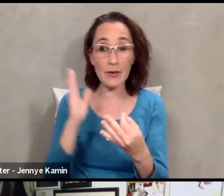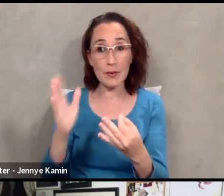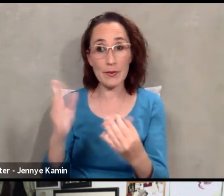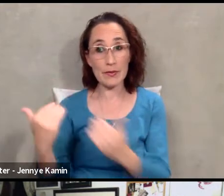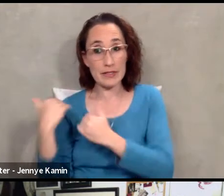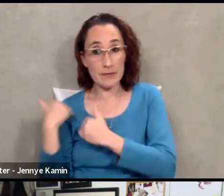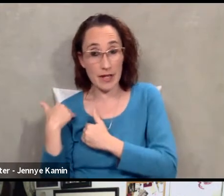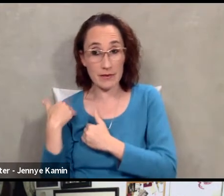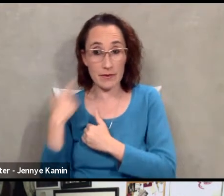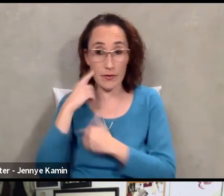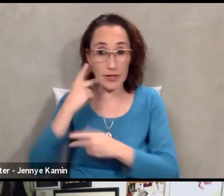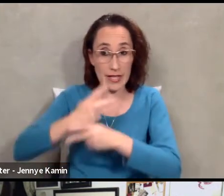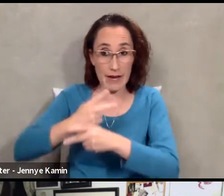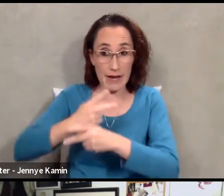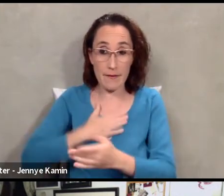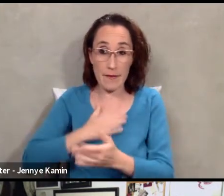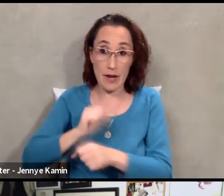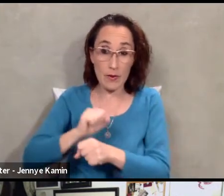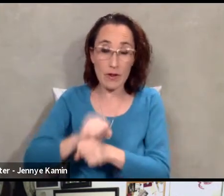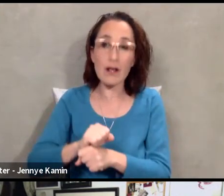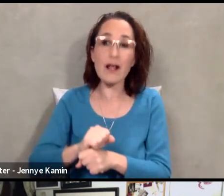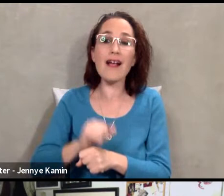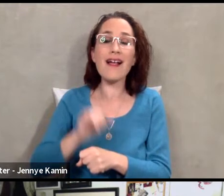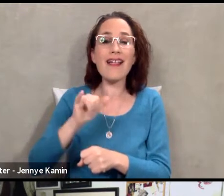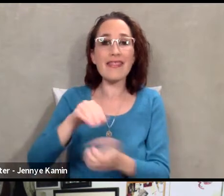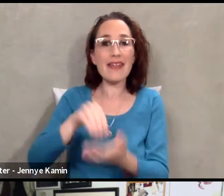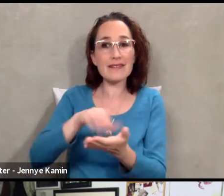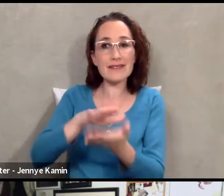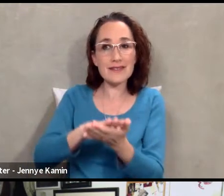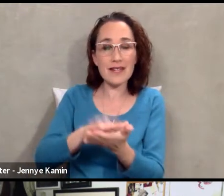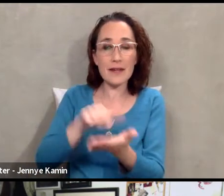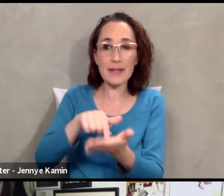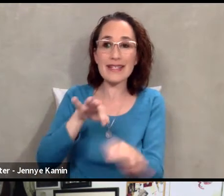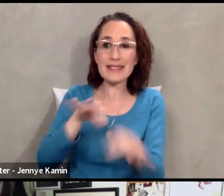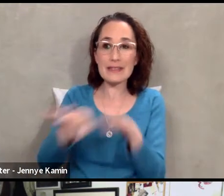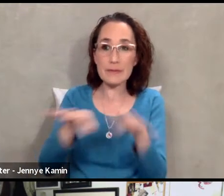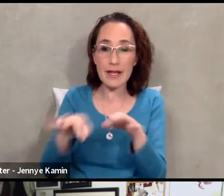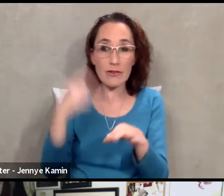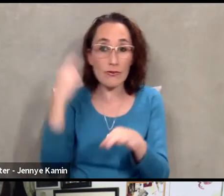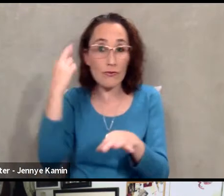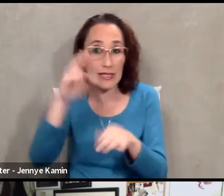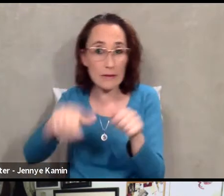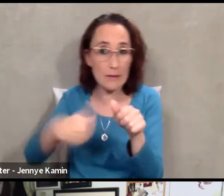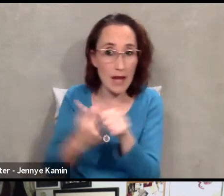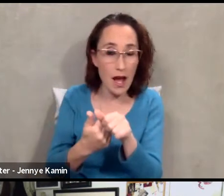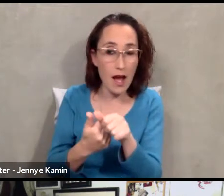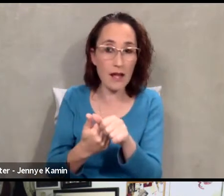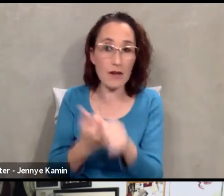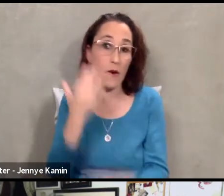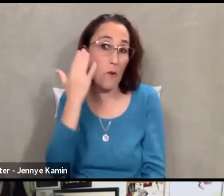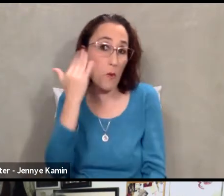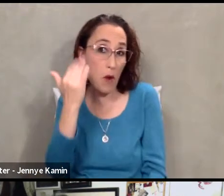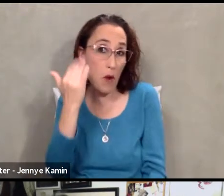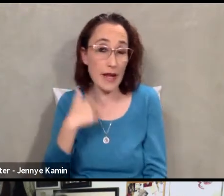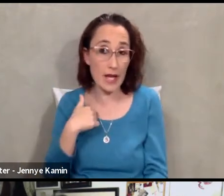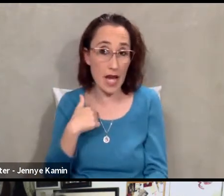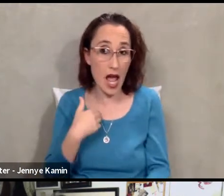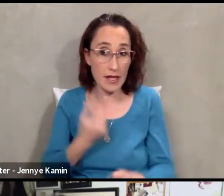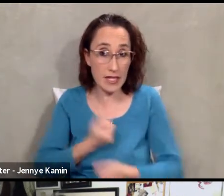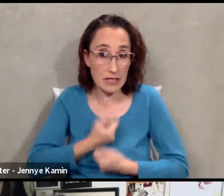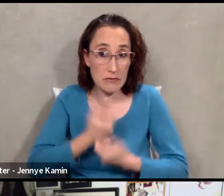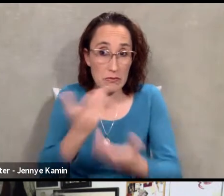leave a document that would explain what it was that I did and why. And as I started thinking about doing